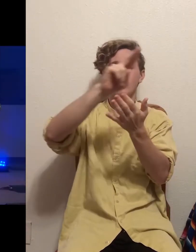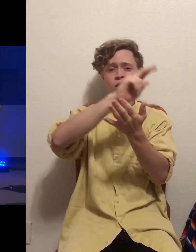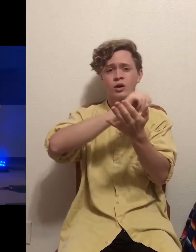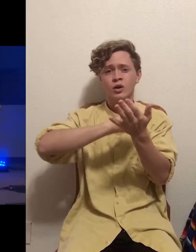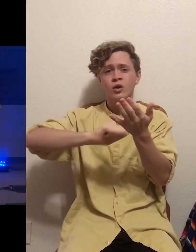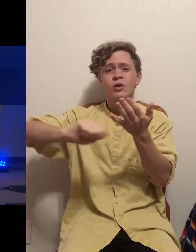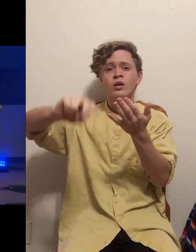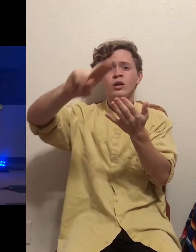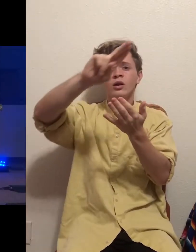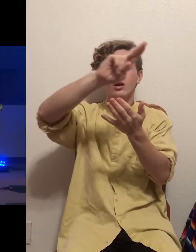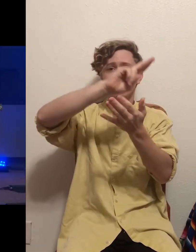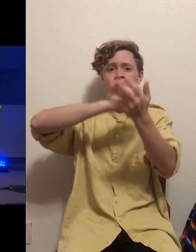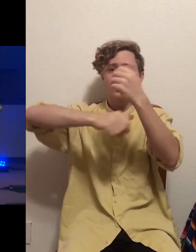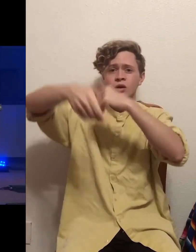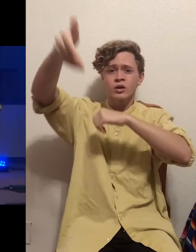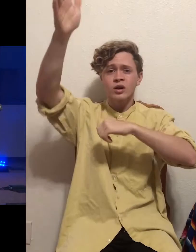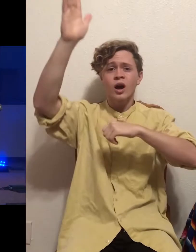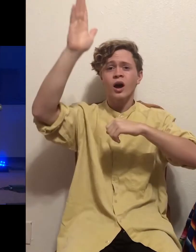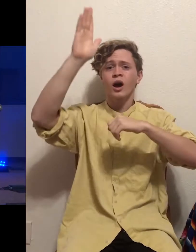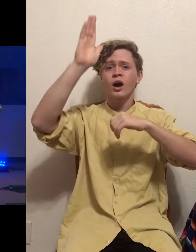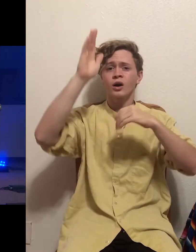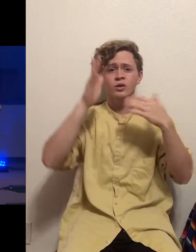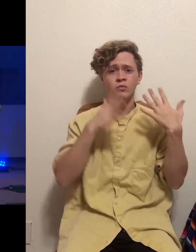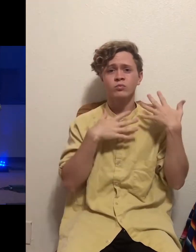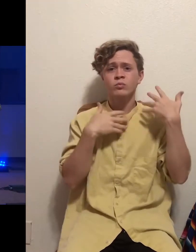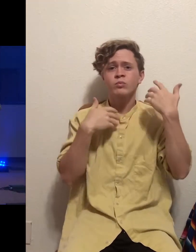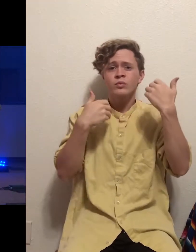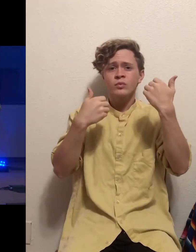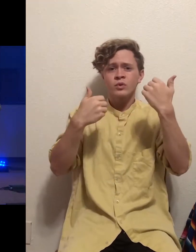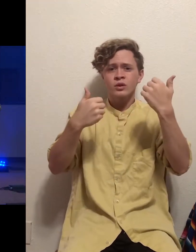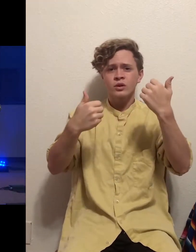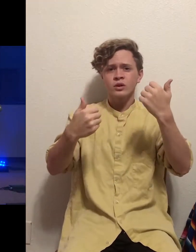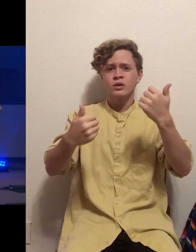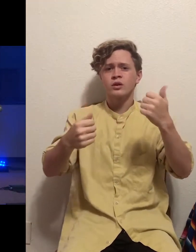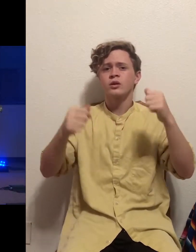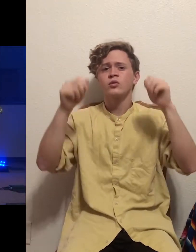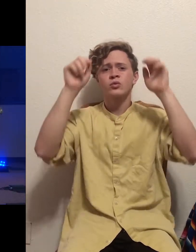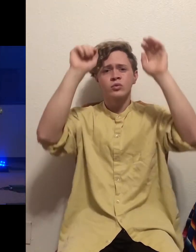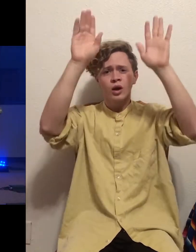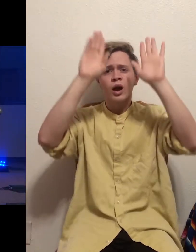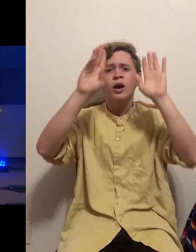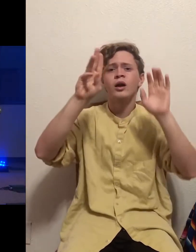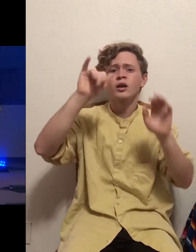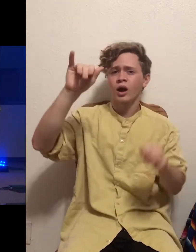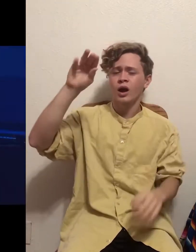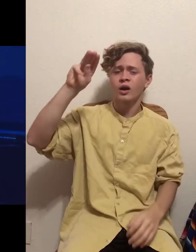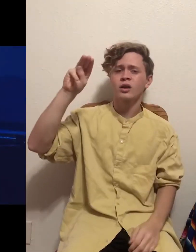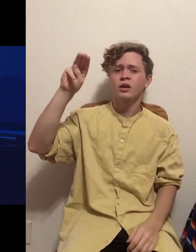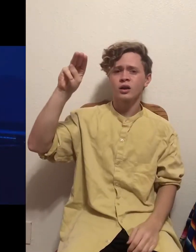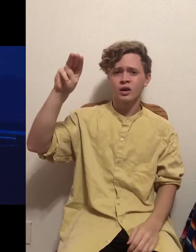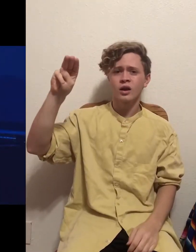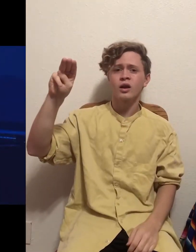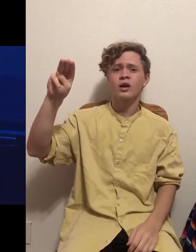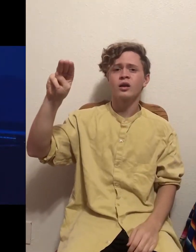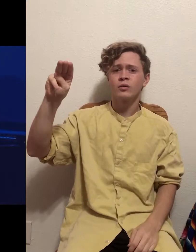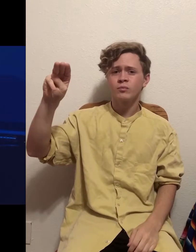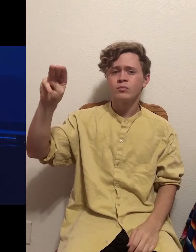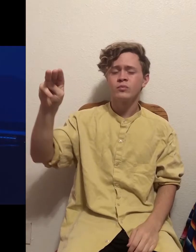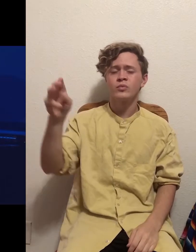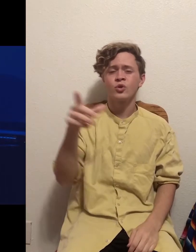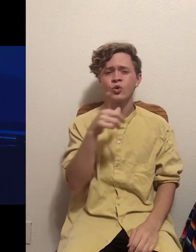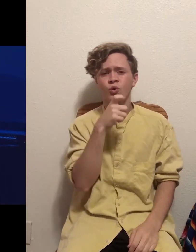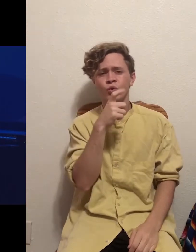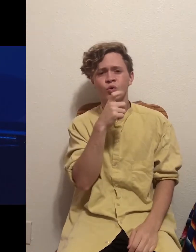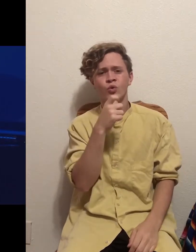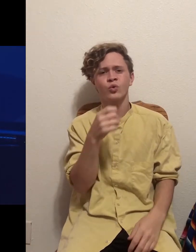hallelujah. Holy, holy, God Almighty, the great I am.